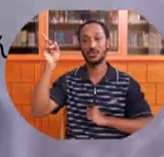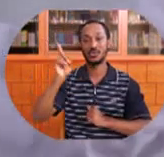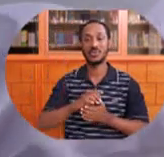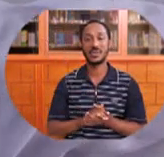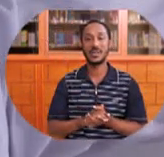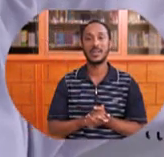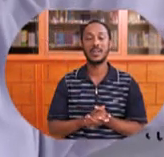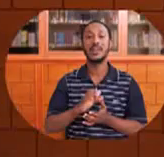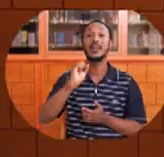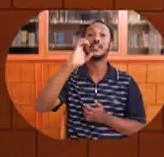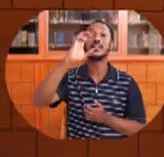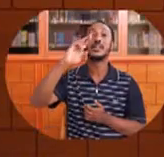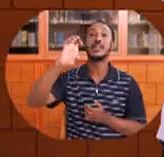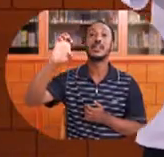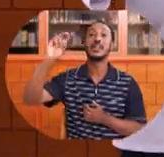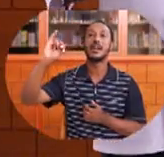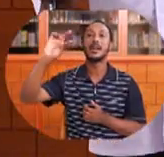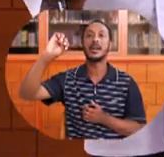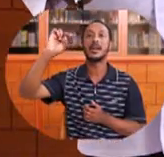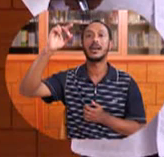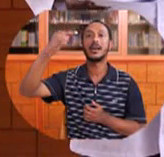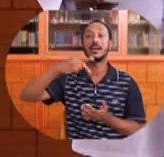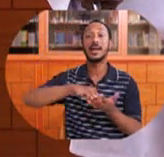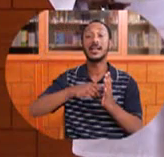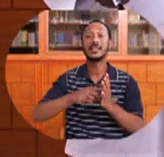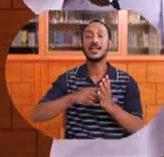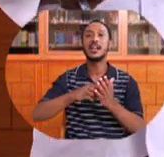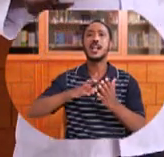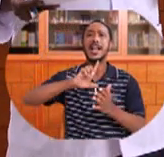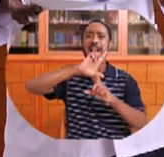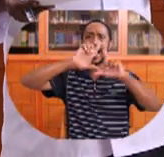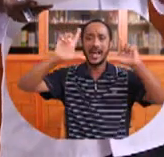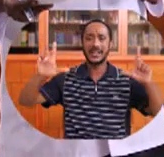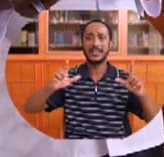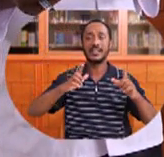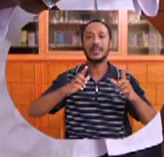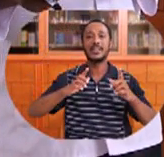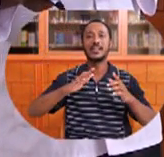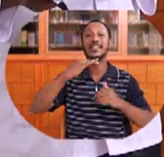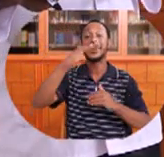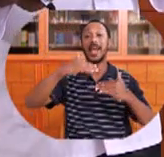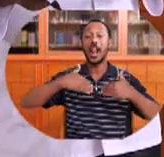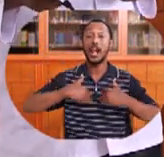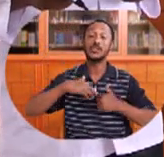When we say screening, we can remove large size particles from water.